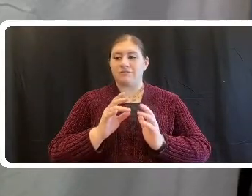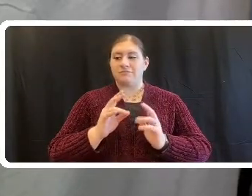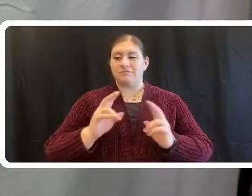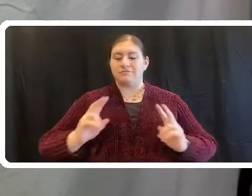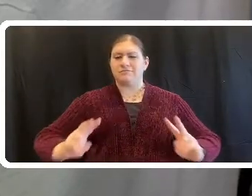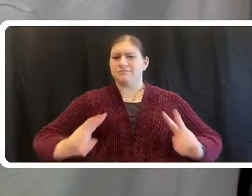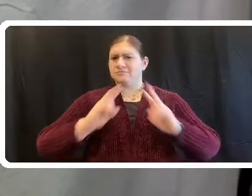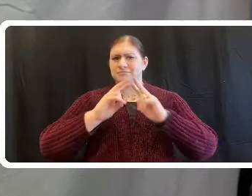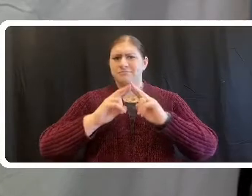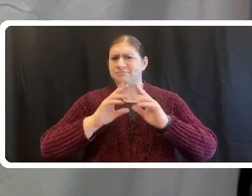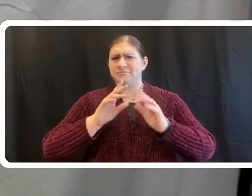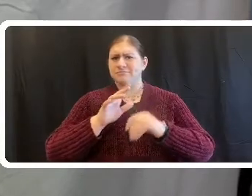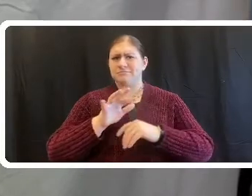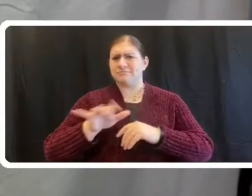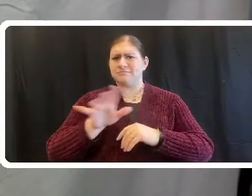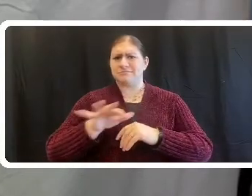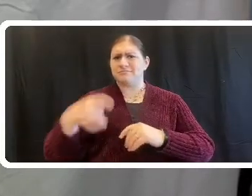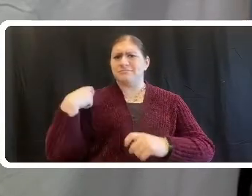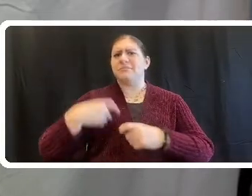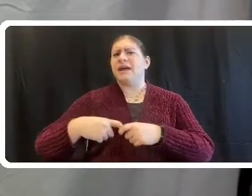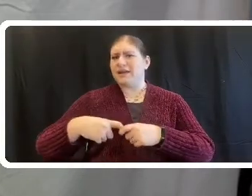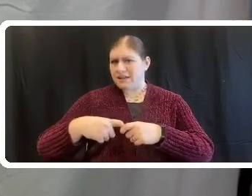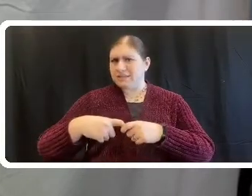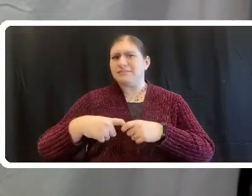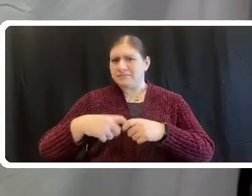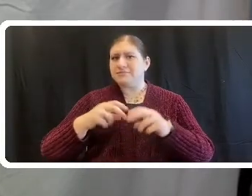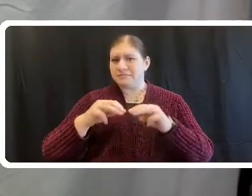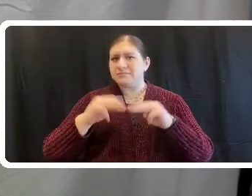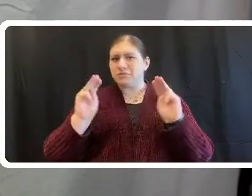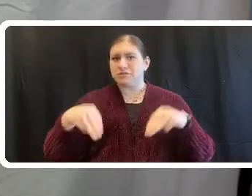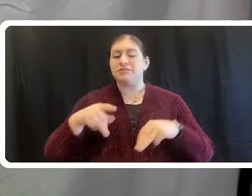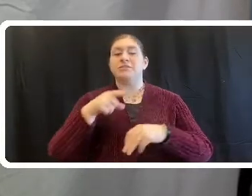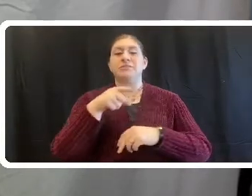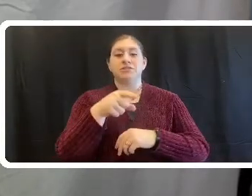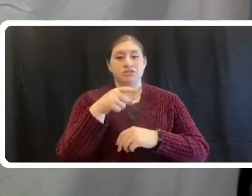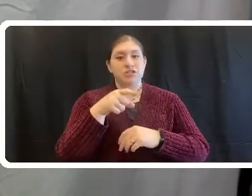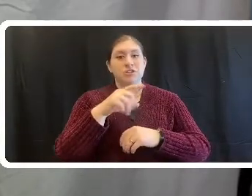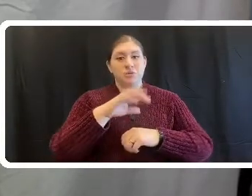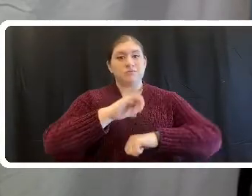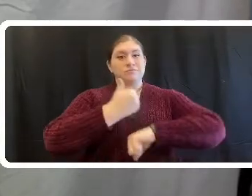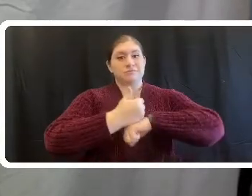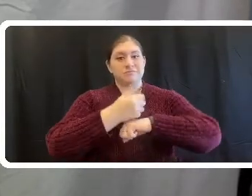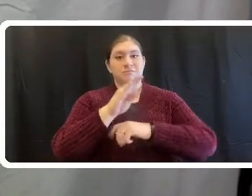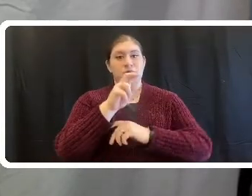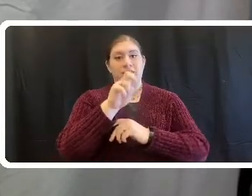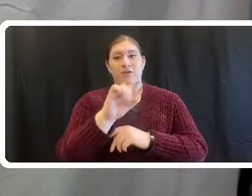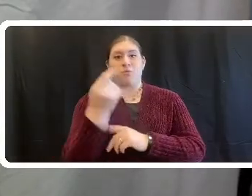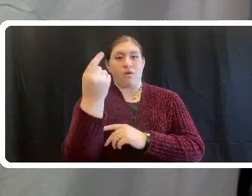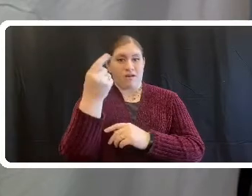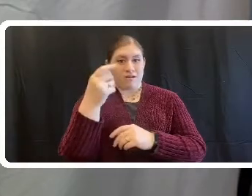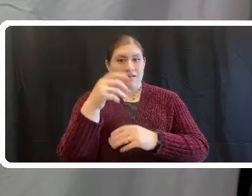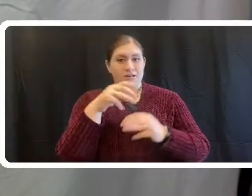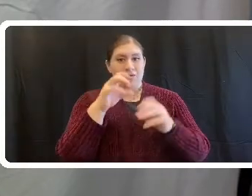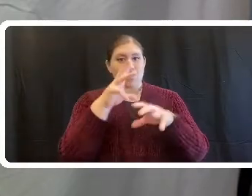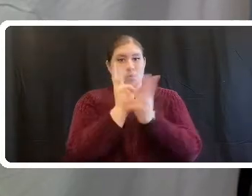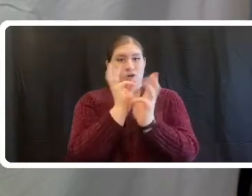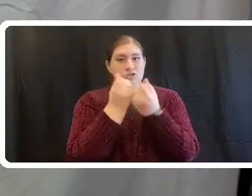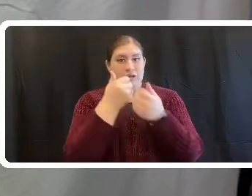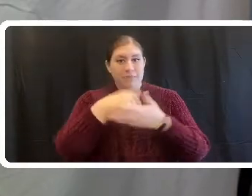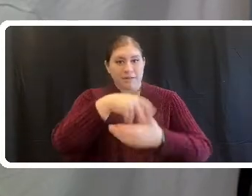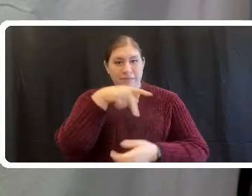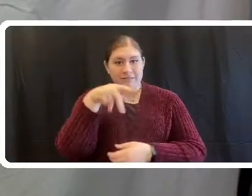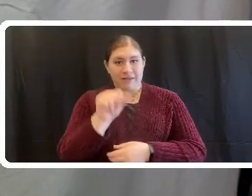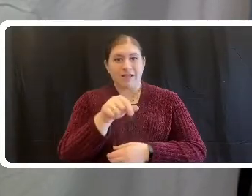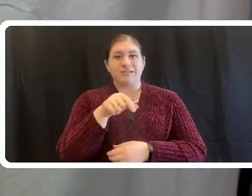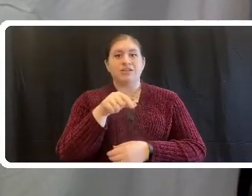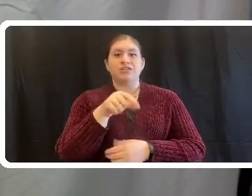Torre Pujales, Galicia, Spain, and was also a Knight Foundation Fellow at Brandywine Workshop in Philadelphia, Pennsylvania. She is